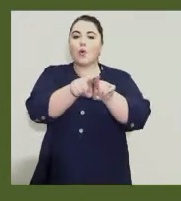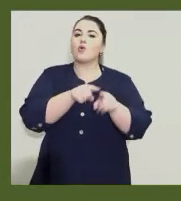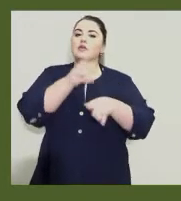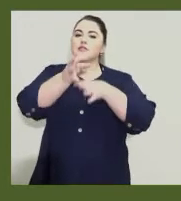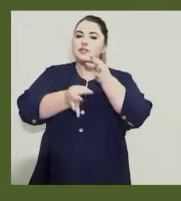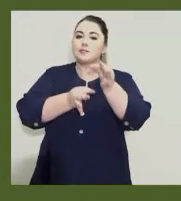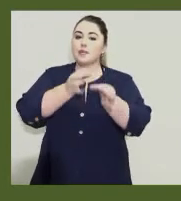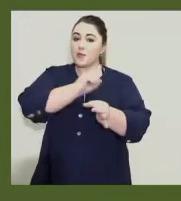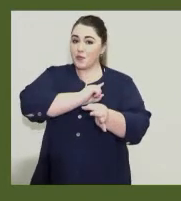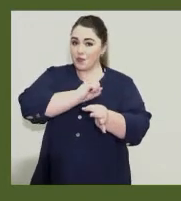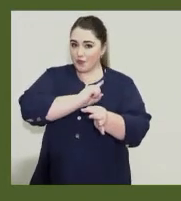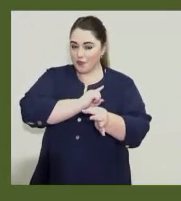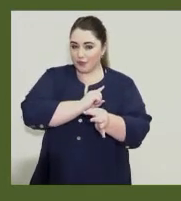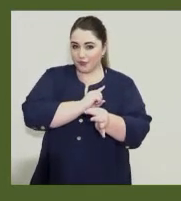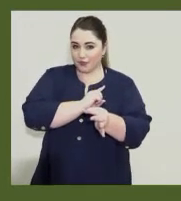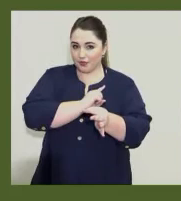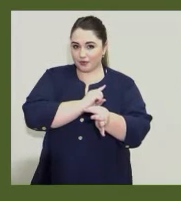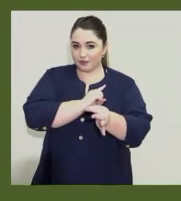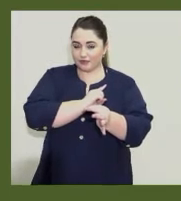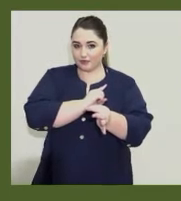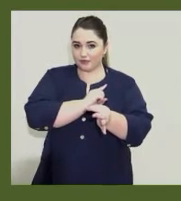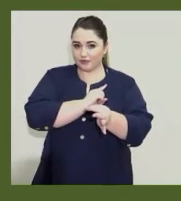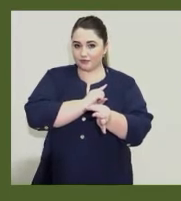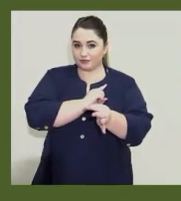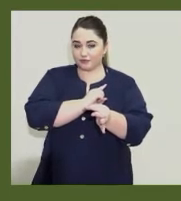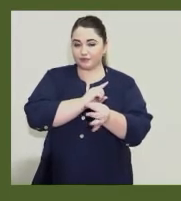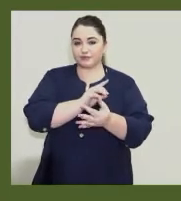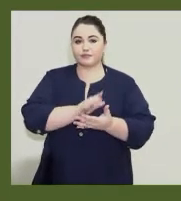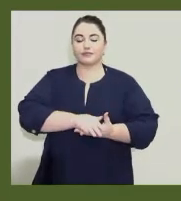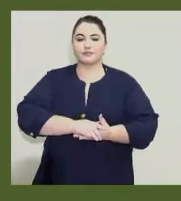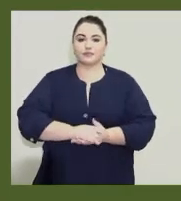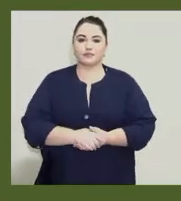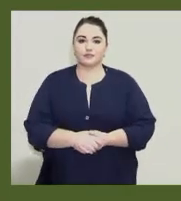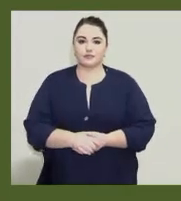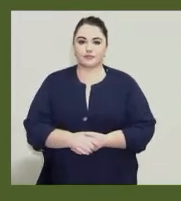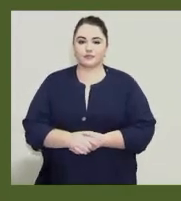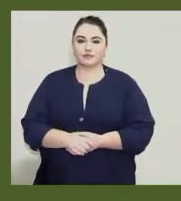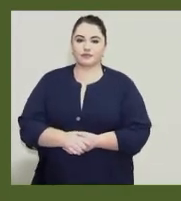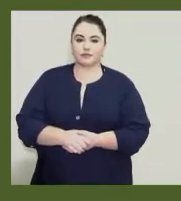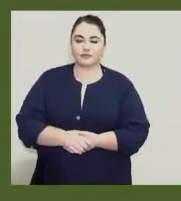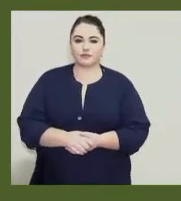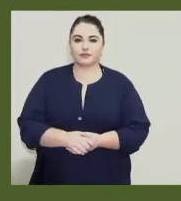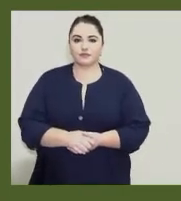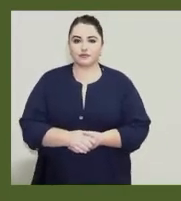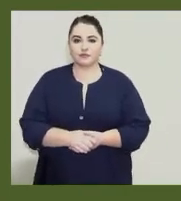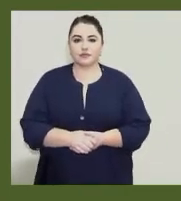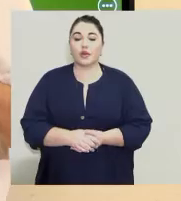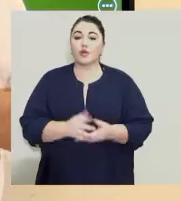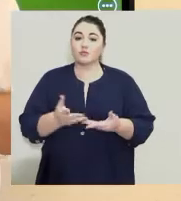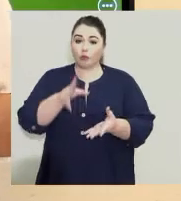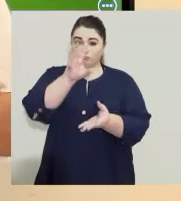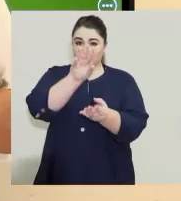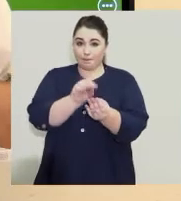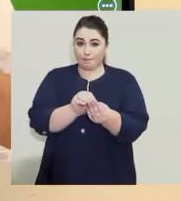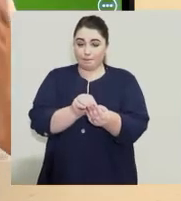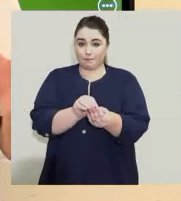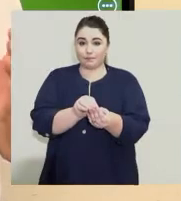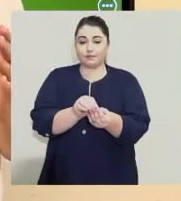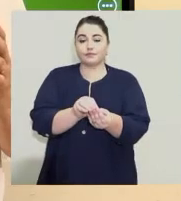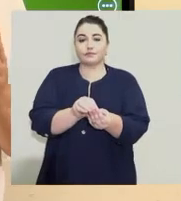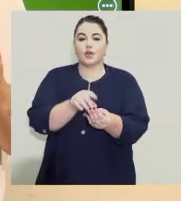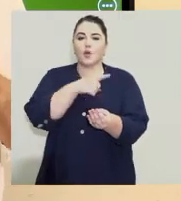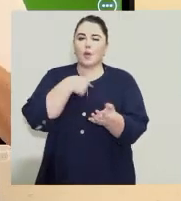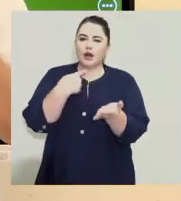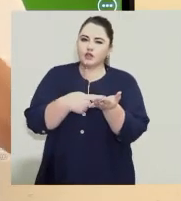we should implement this. So To summarize, we've been talking about